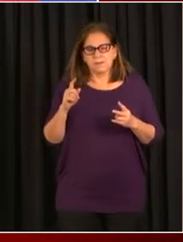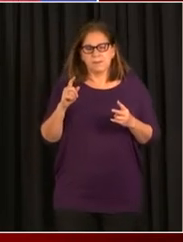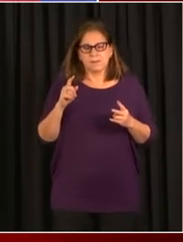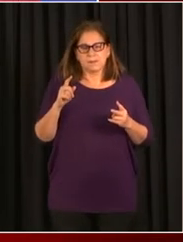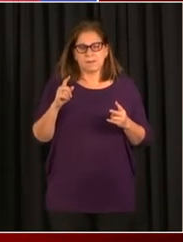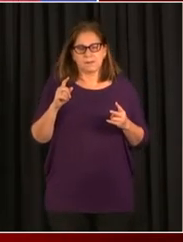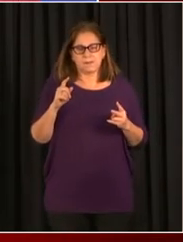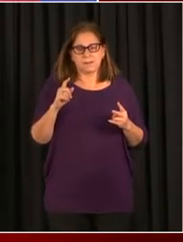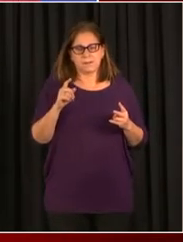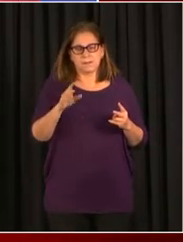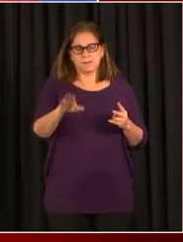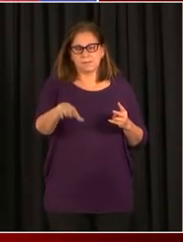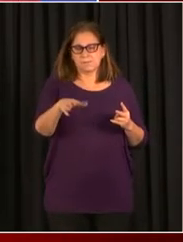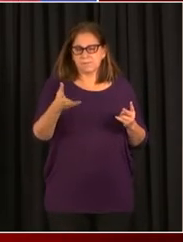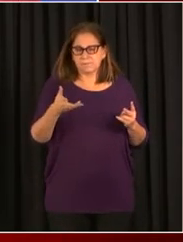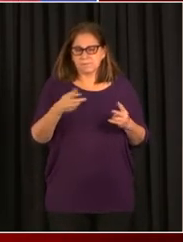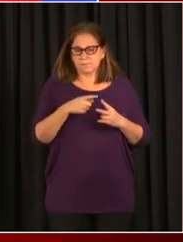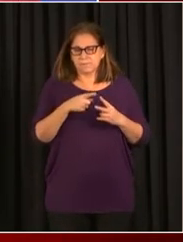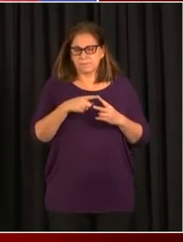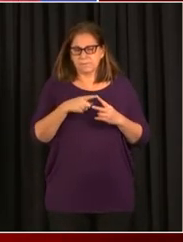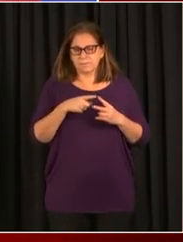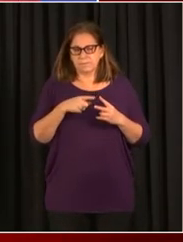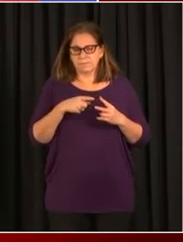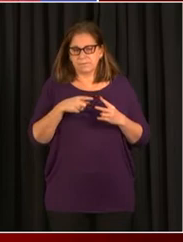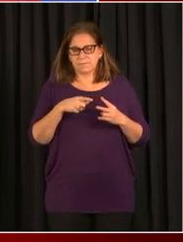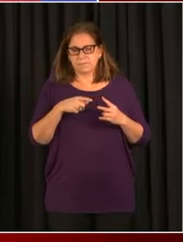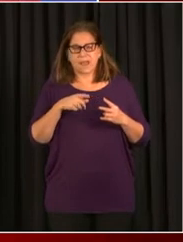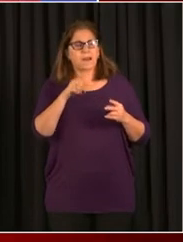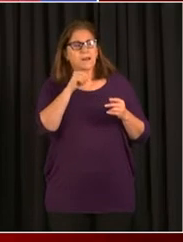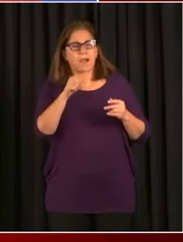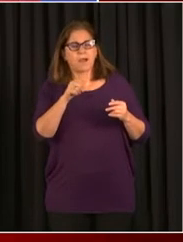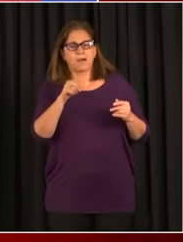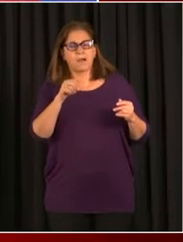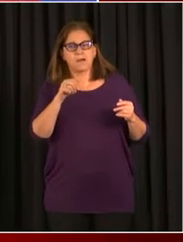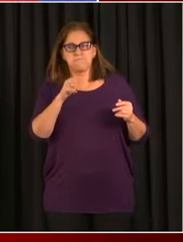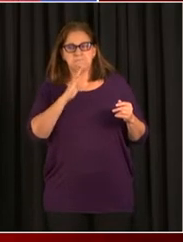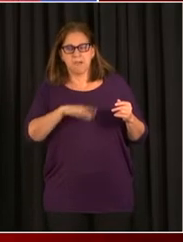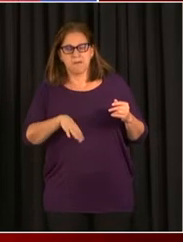also, how is the partial